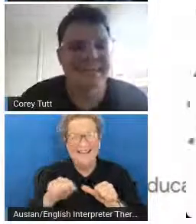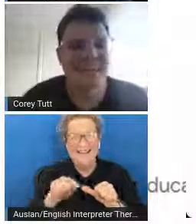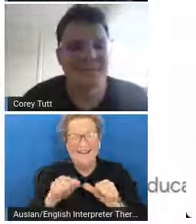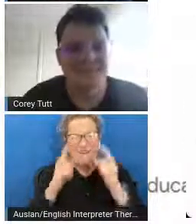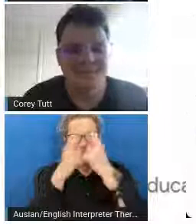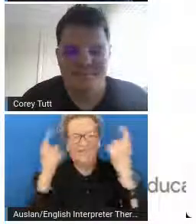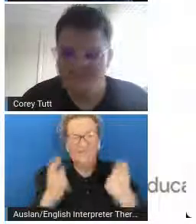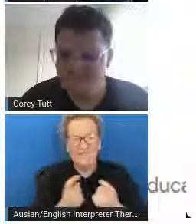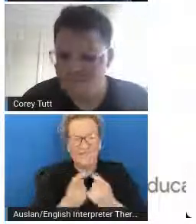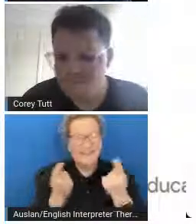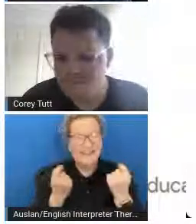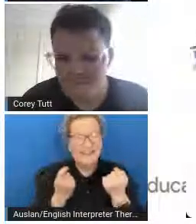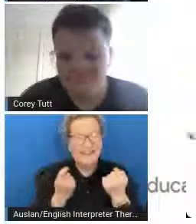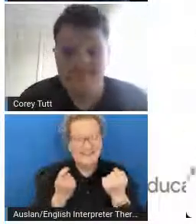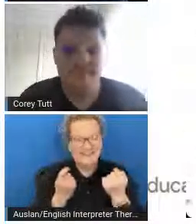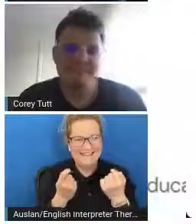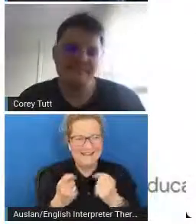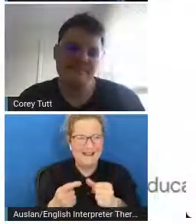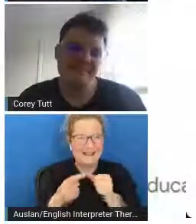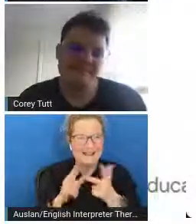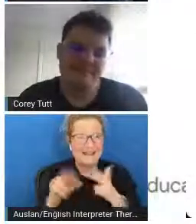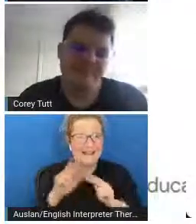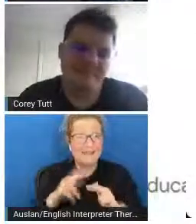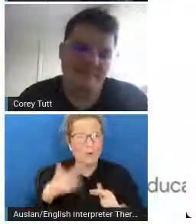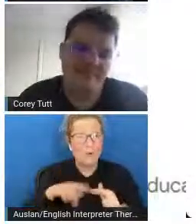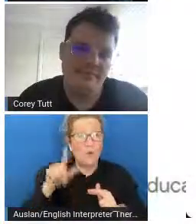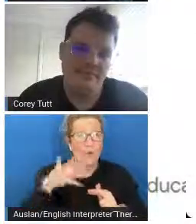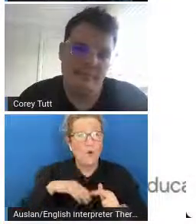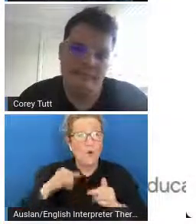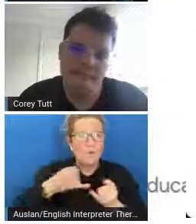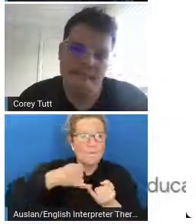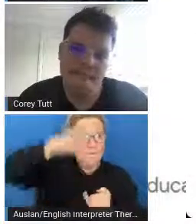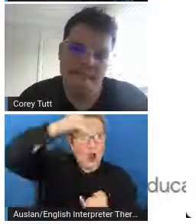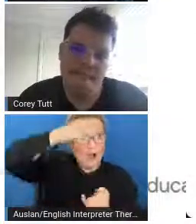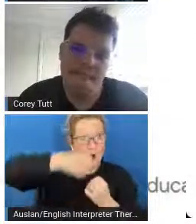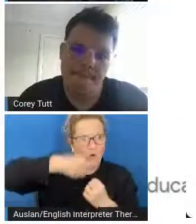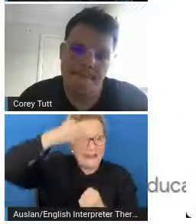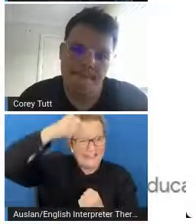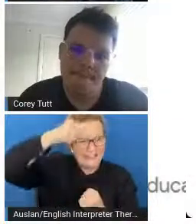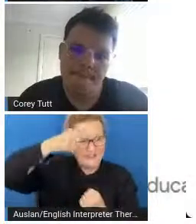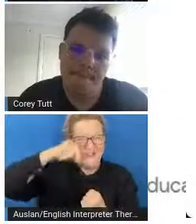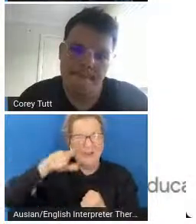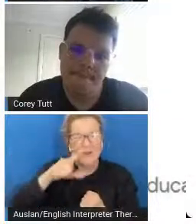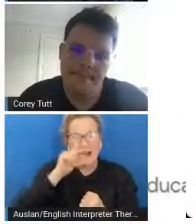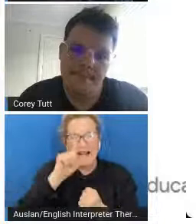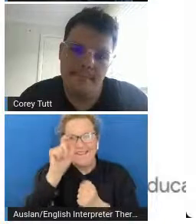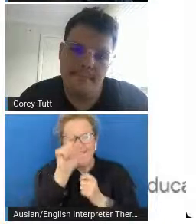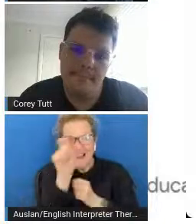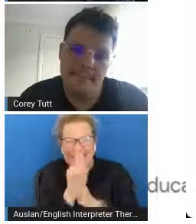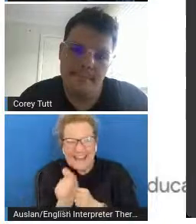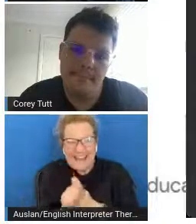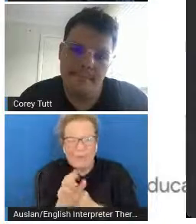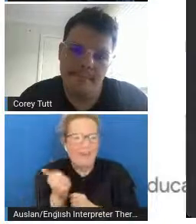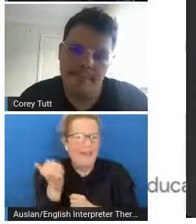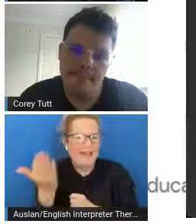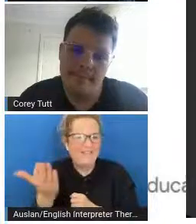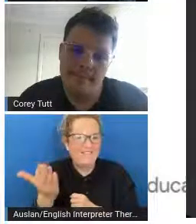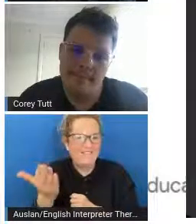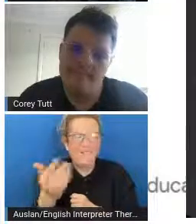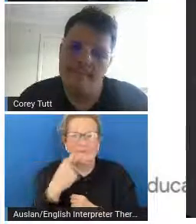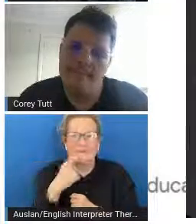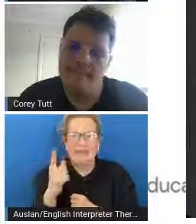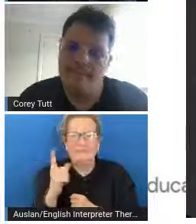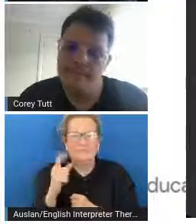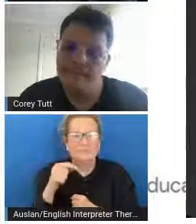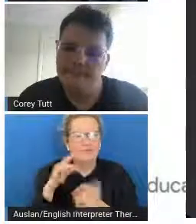If you want to receive a micro credential, then you can fill in the form and you will get a credential which says you attended this